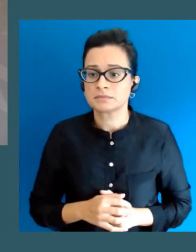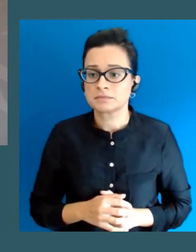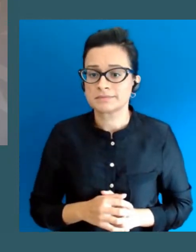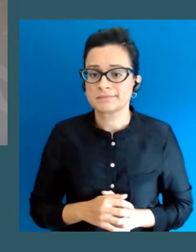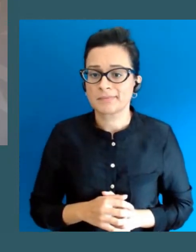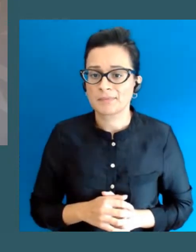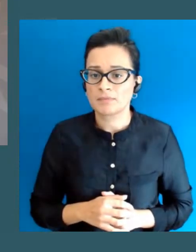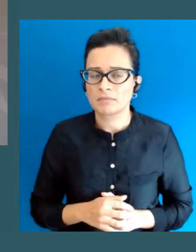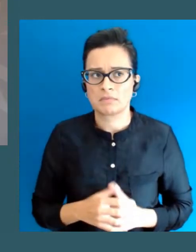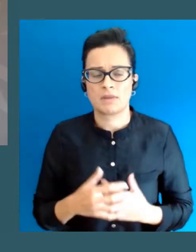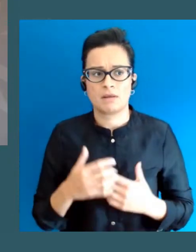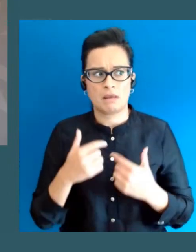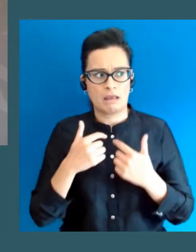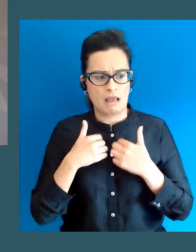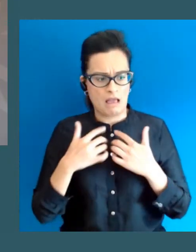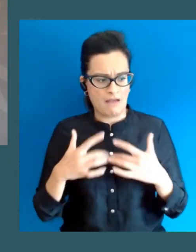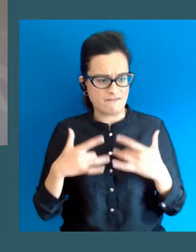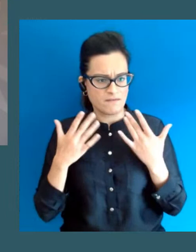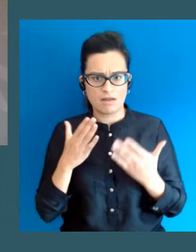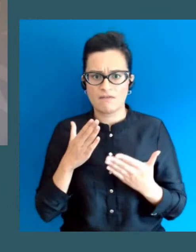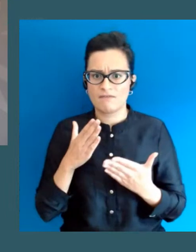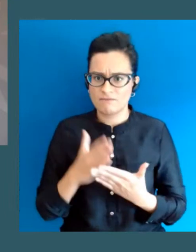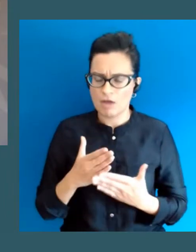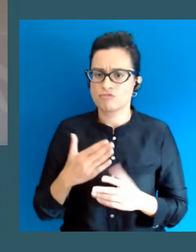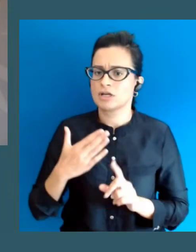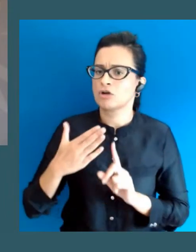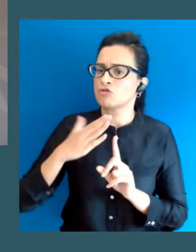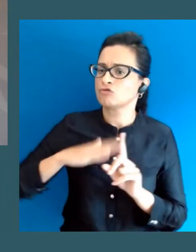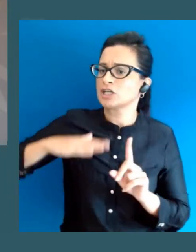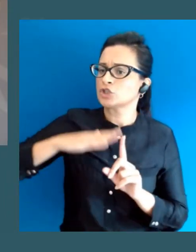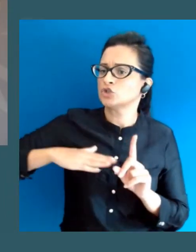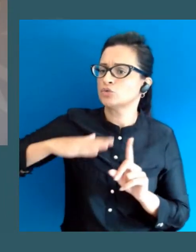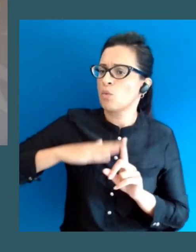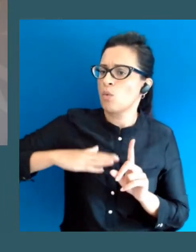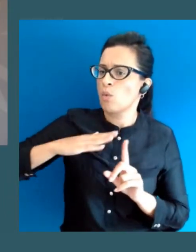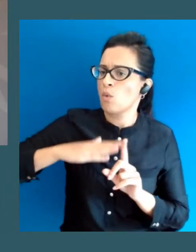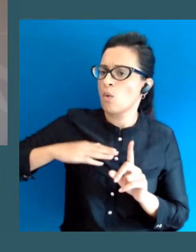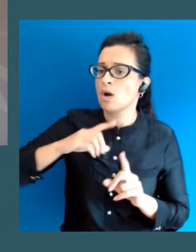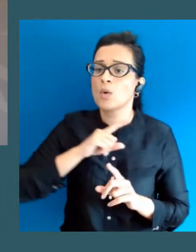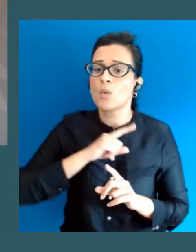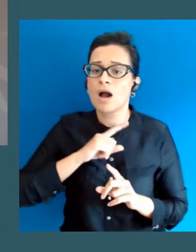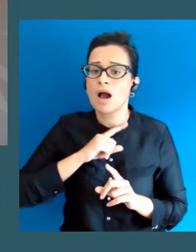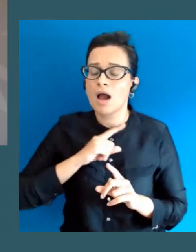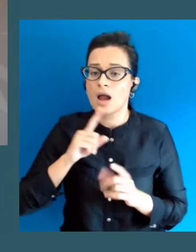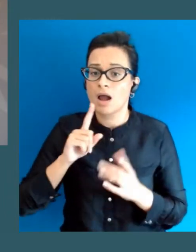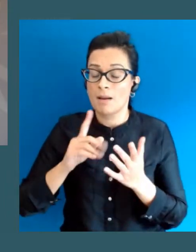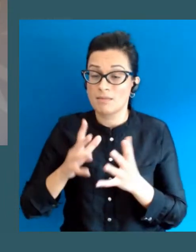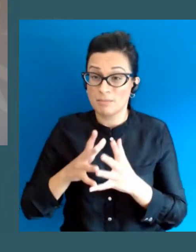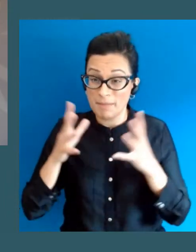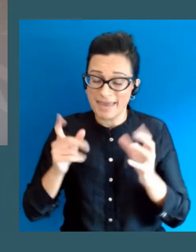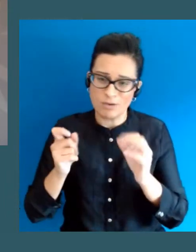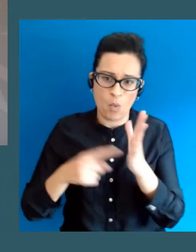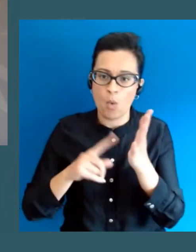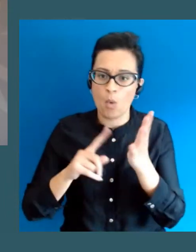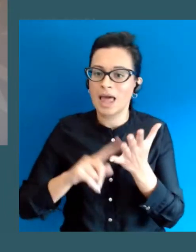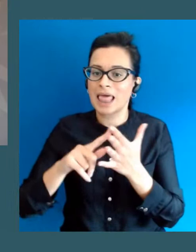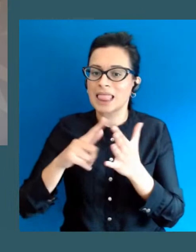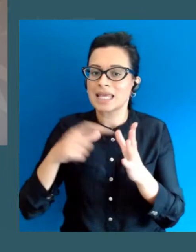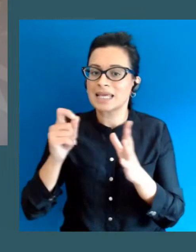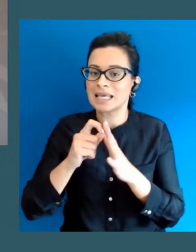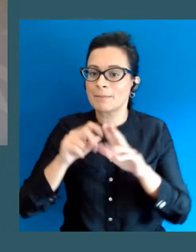I feel very reassured from the big, large LEAP study that has been shown to